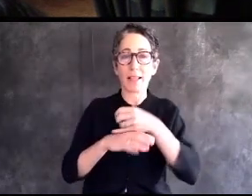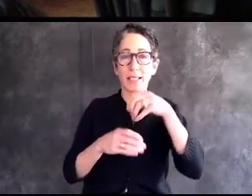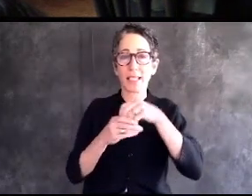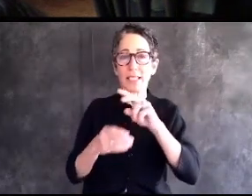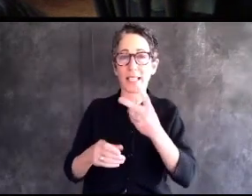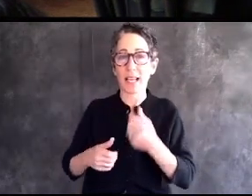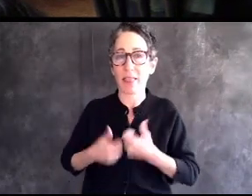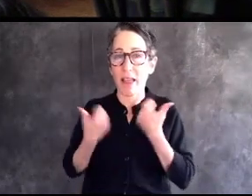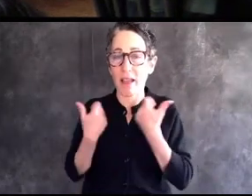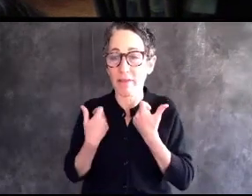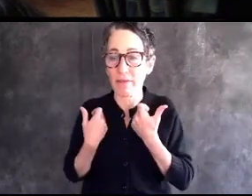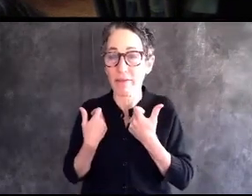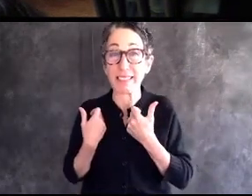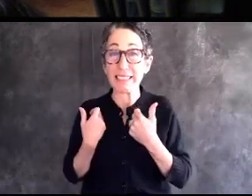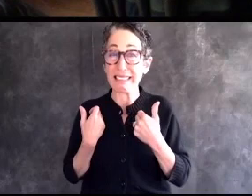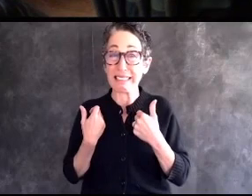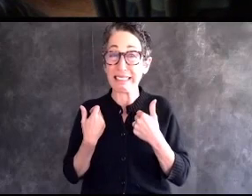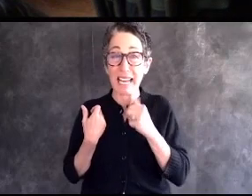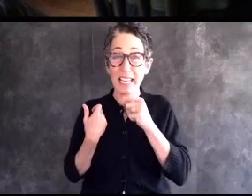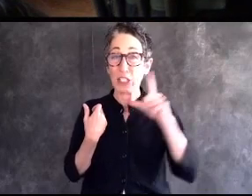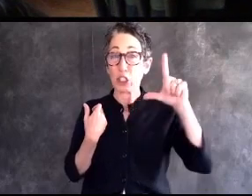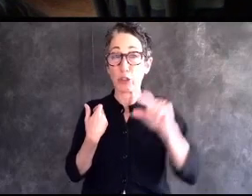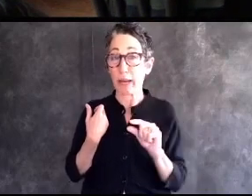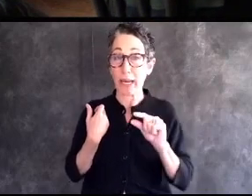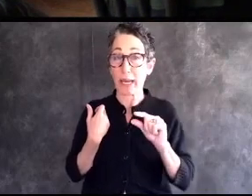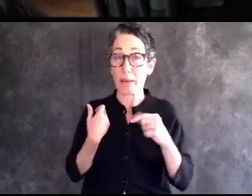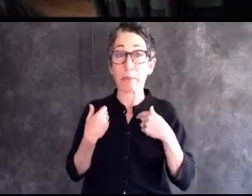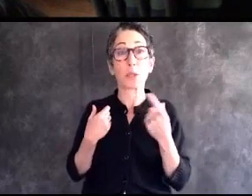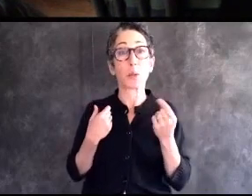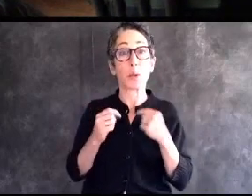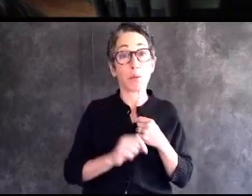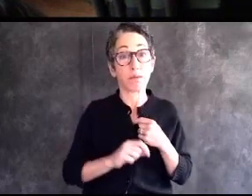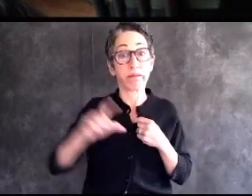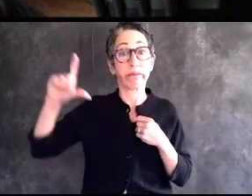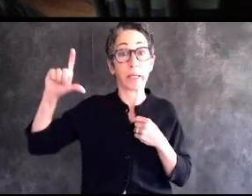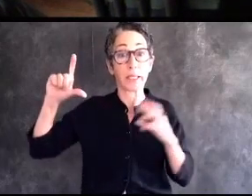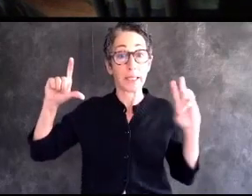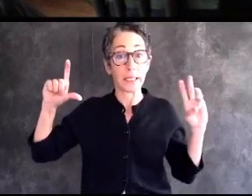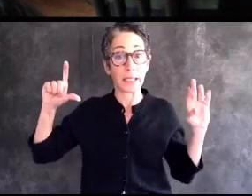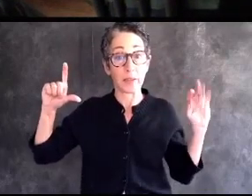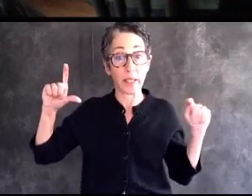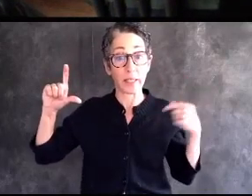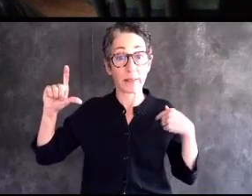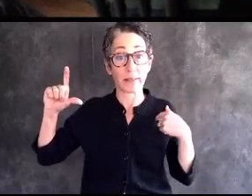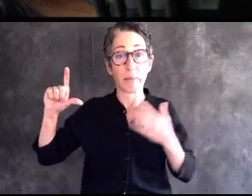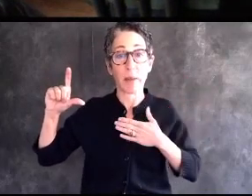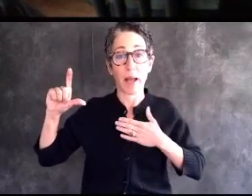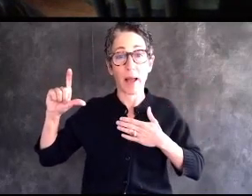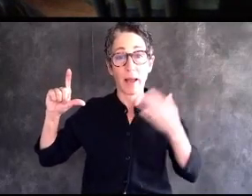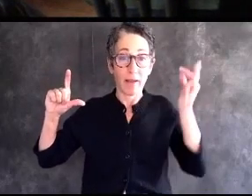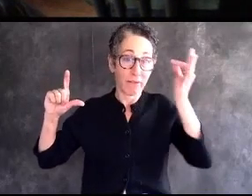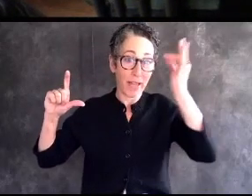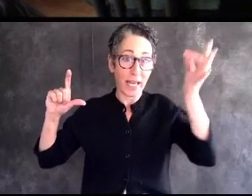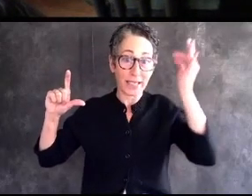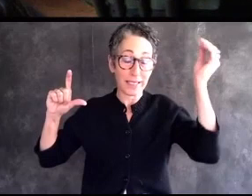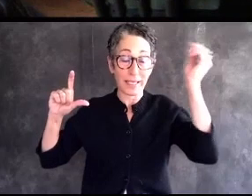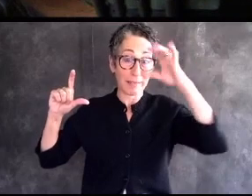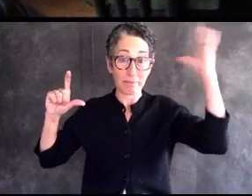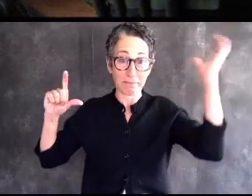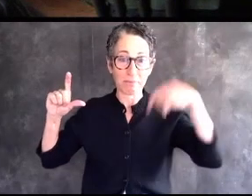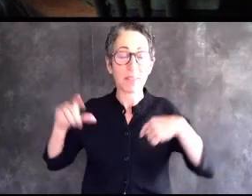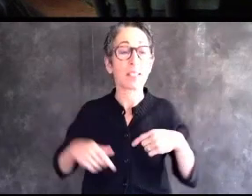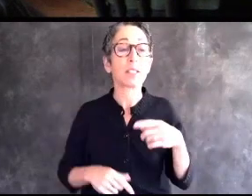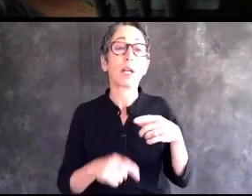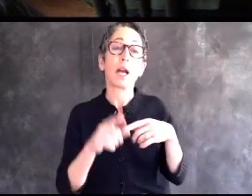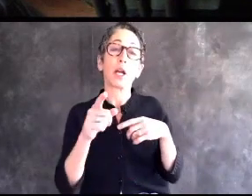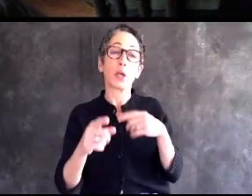myself 6 feet tall because with our avatars, we always want to live our fantasy. Are you worried about the